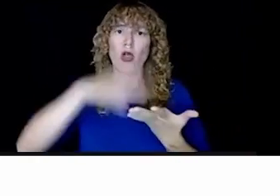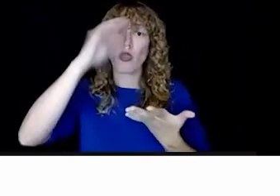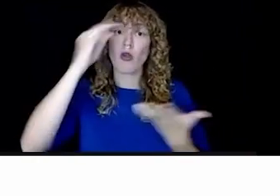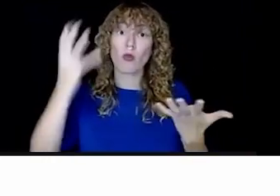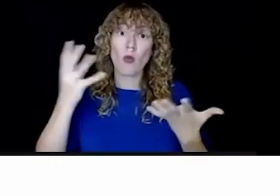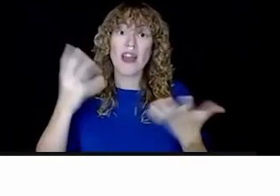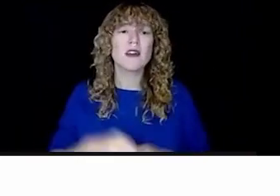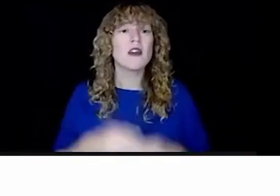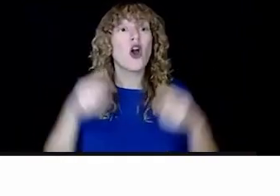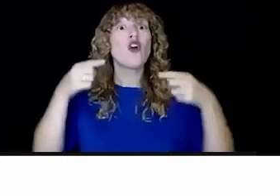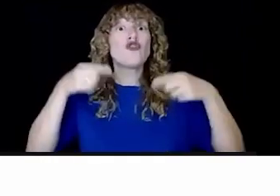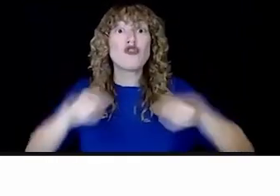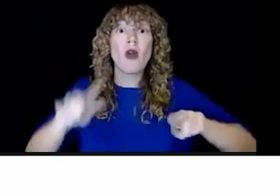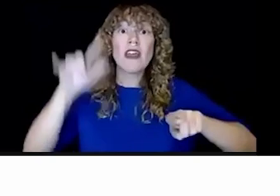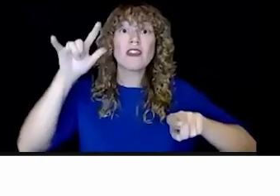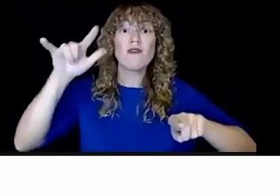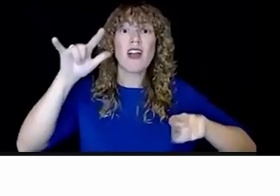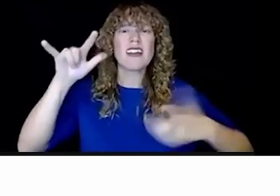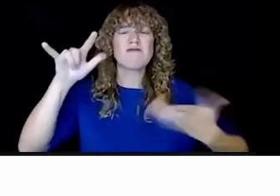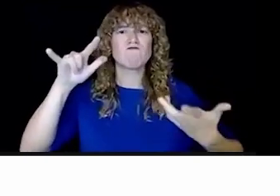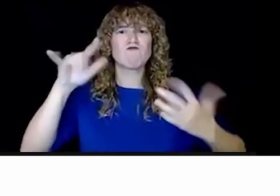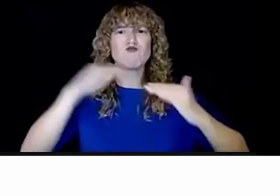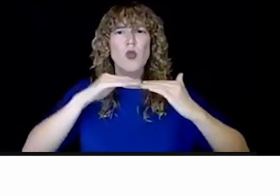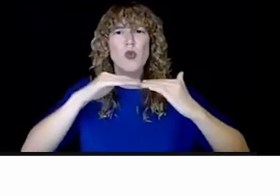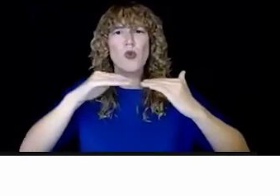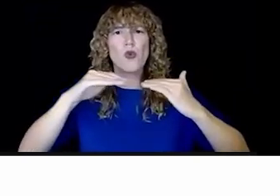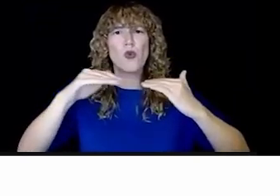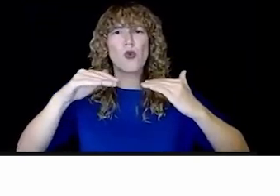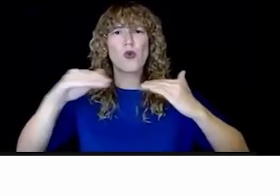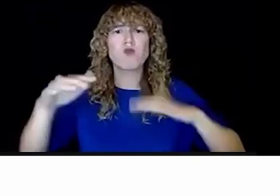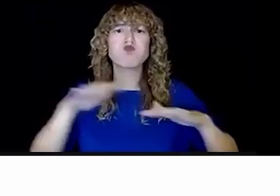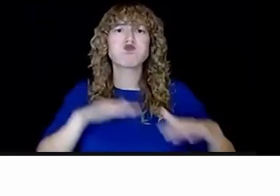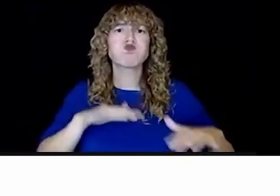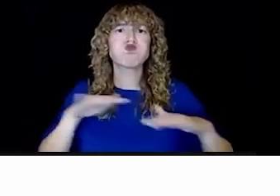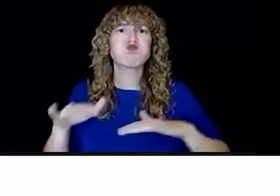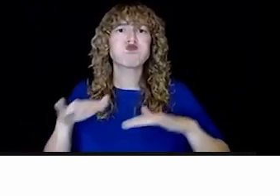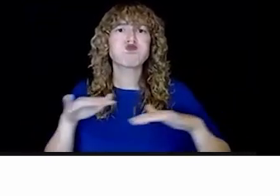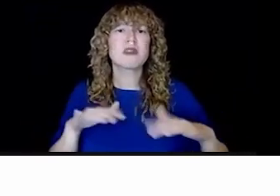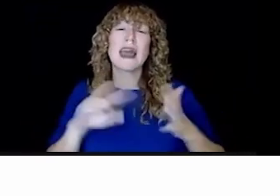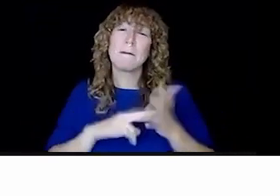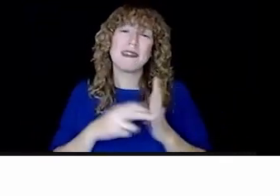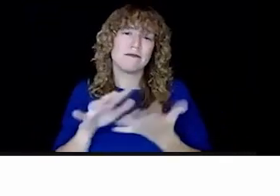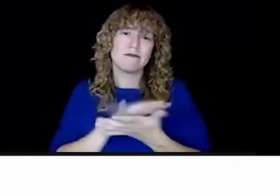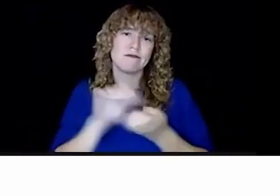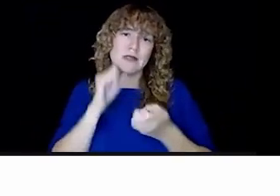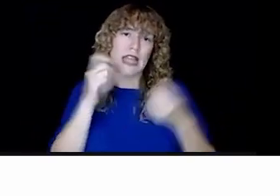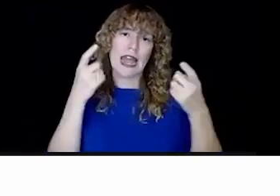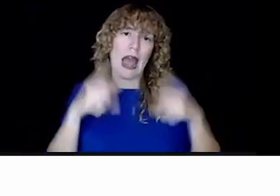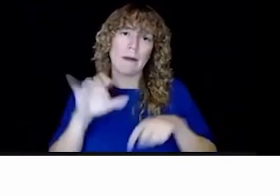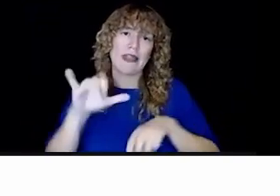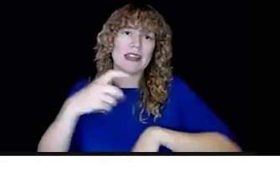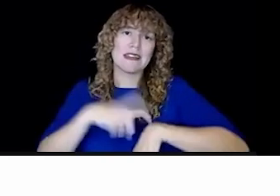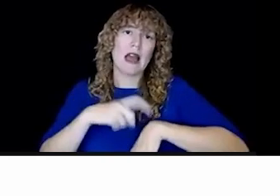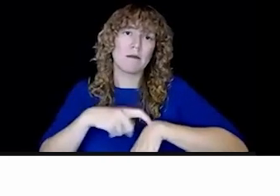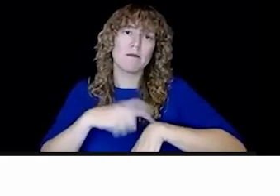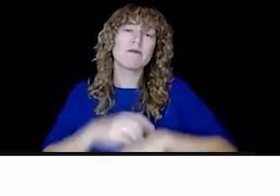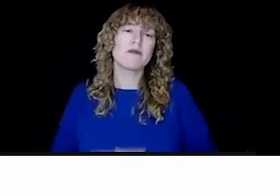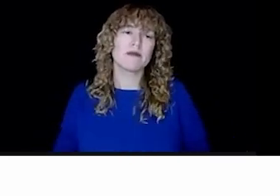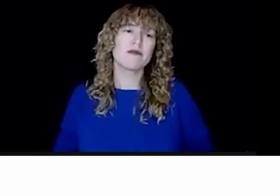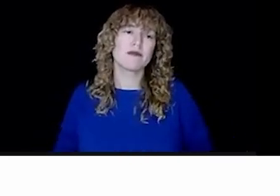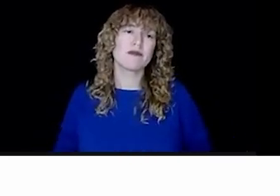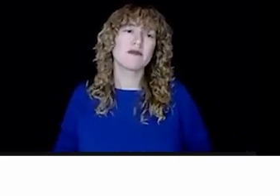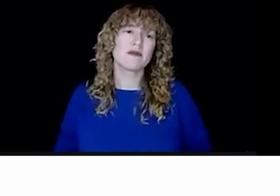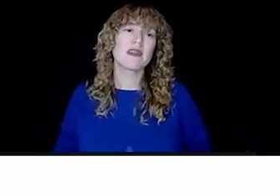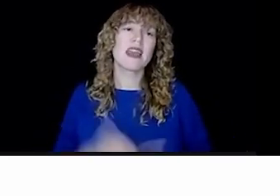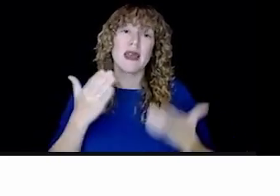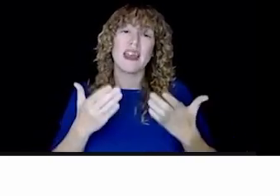much activity happening. It's leading us to believe that the damage is not occurring during the flights, but it is probably occurring during the loading